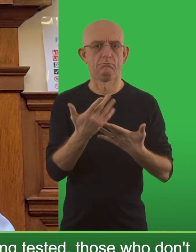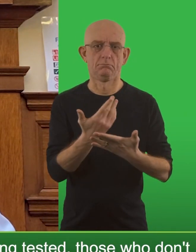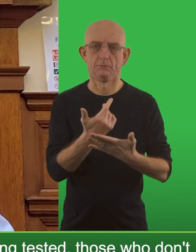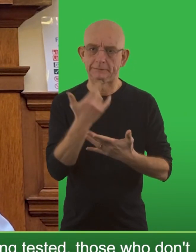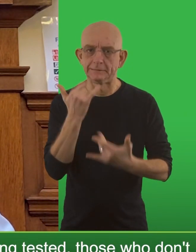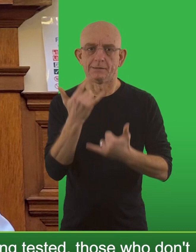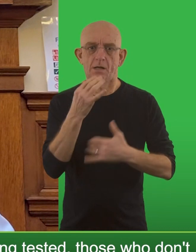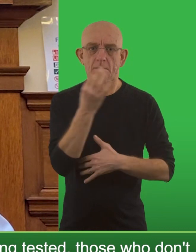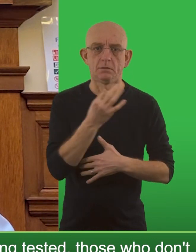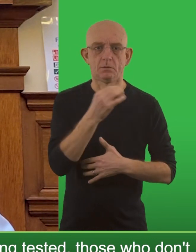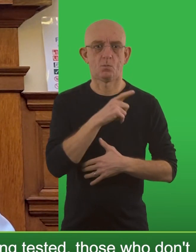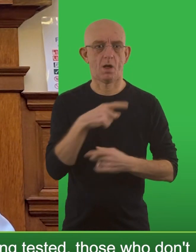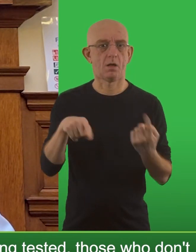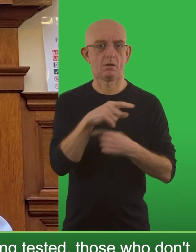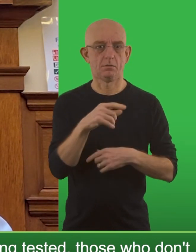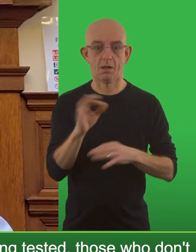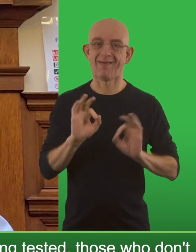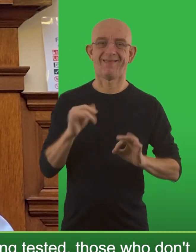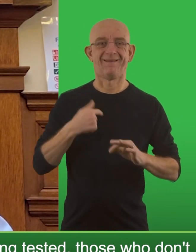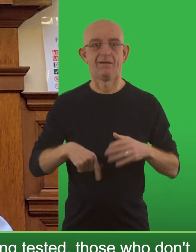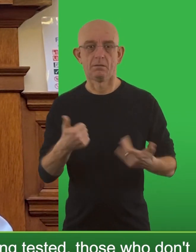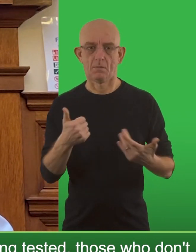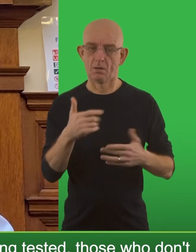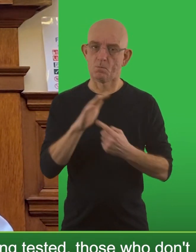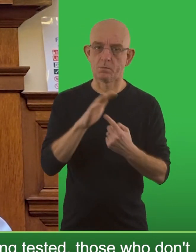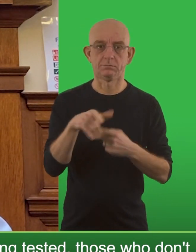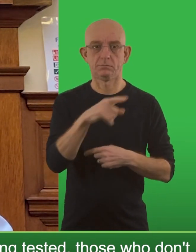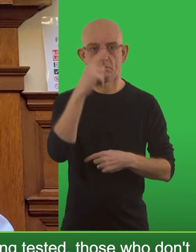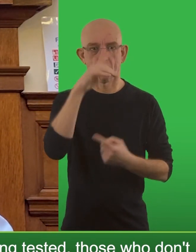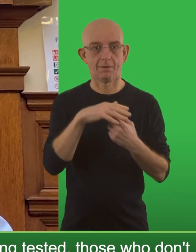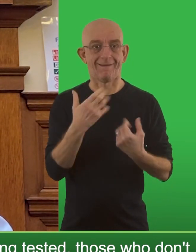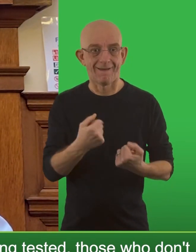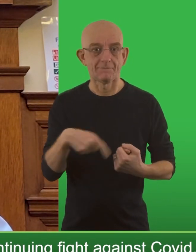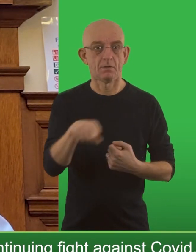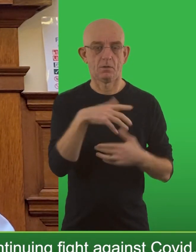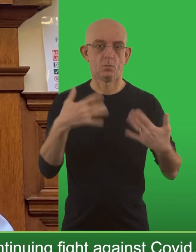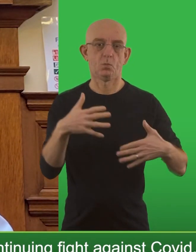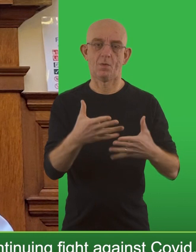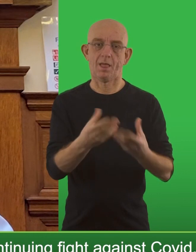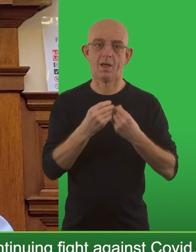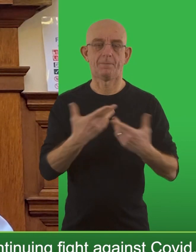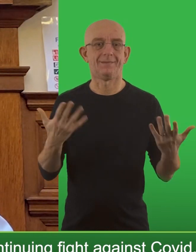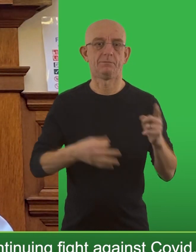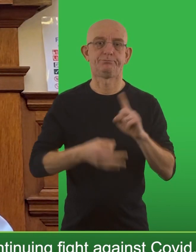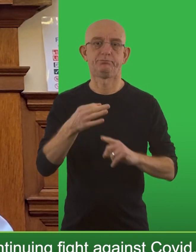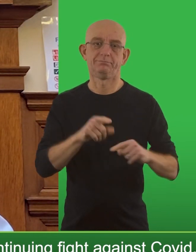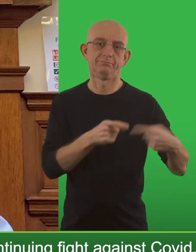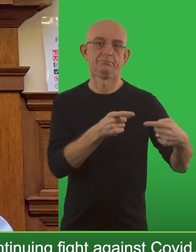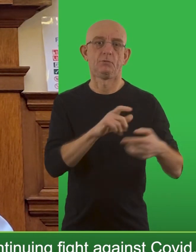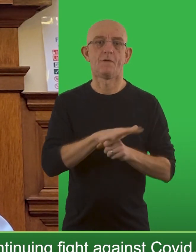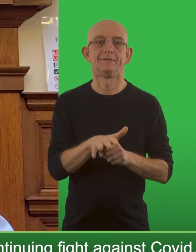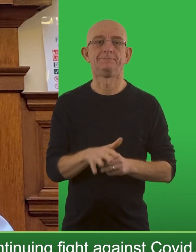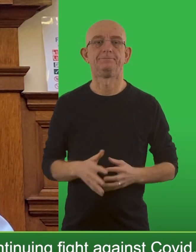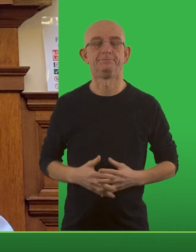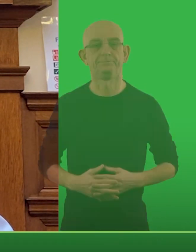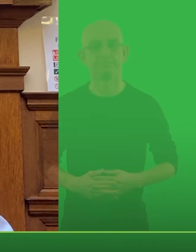to everyone once again who's getting tested, those who don't have symptoms, and importantly those who do have symptoms. You're all making a massive difference in our continuing